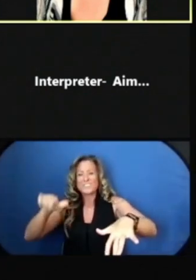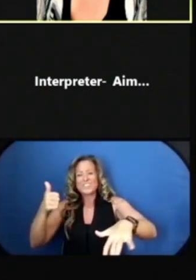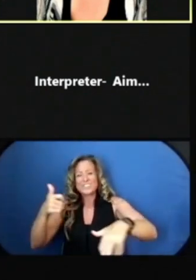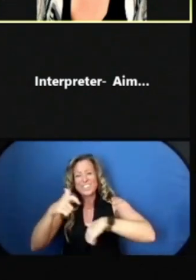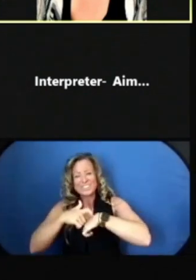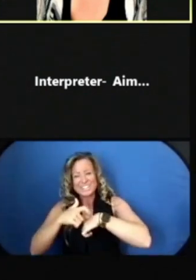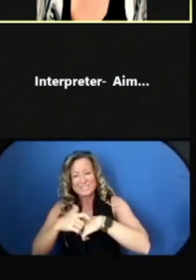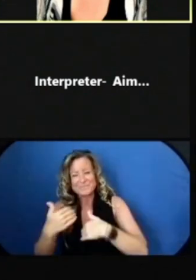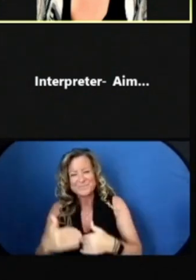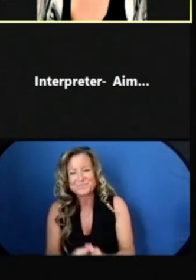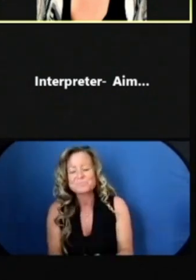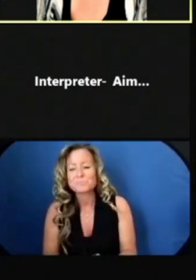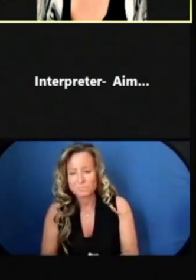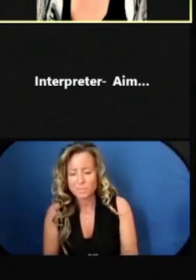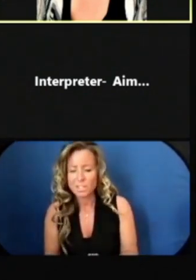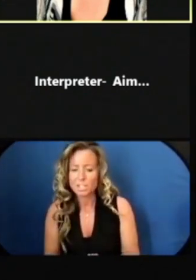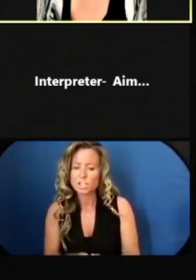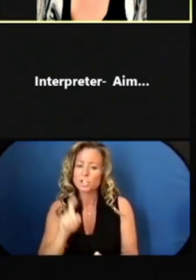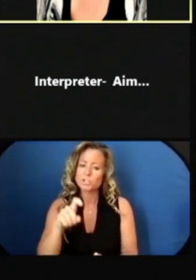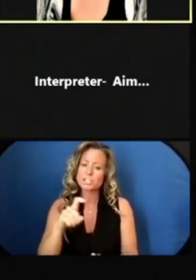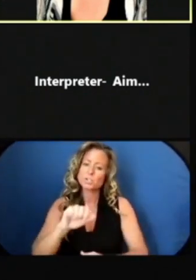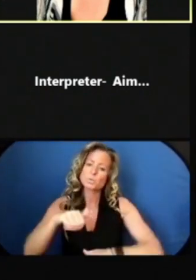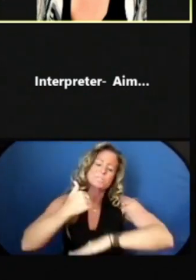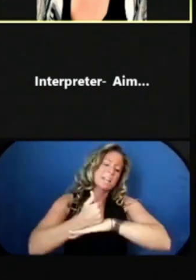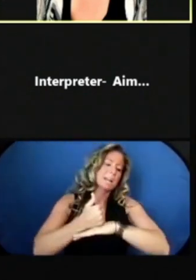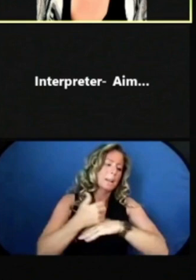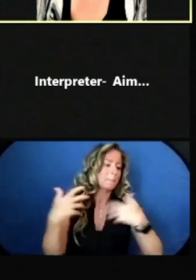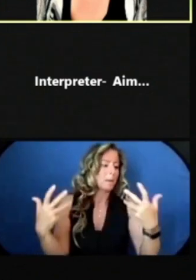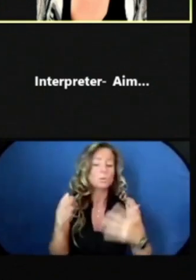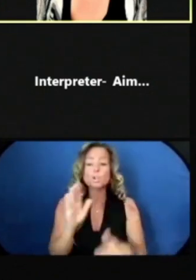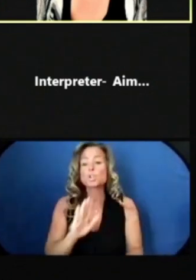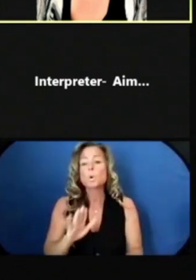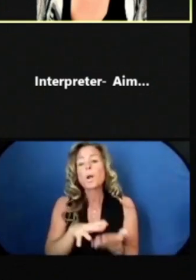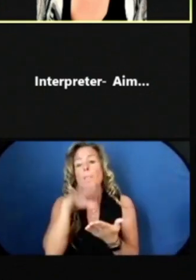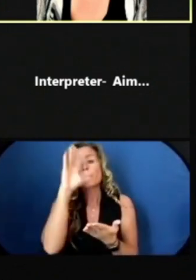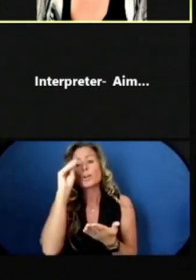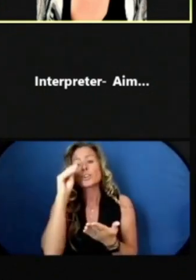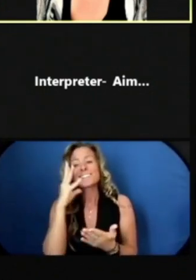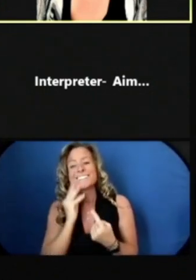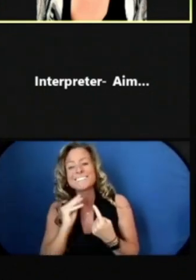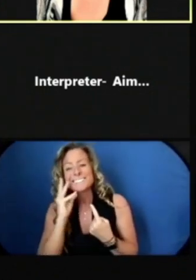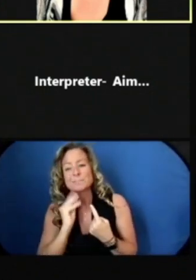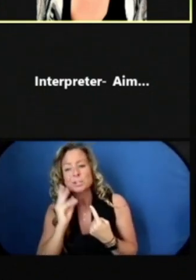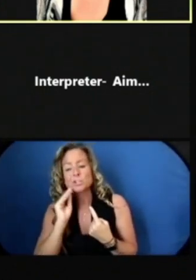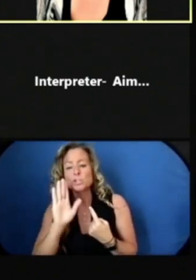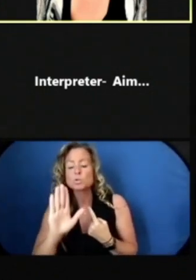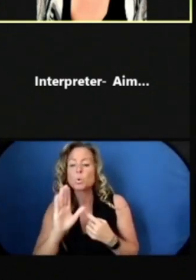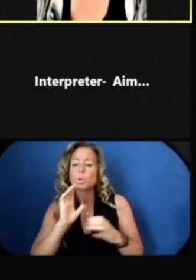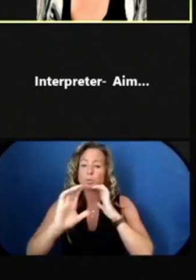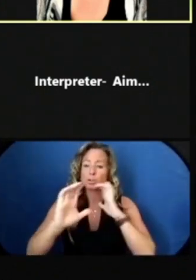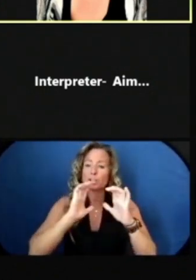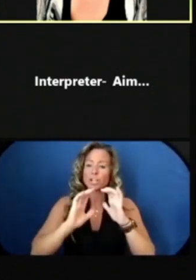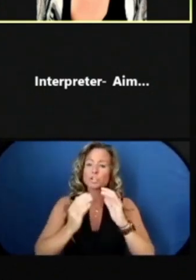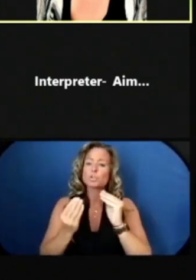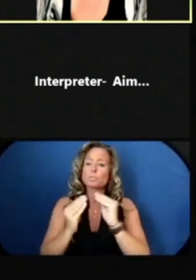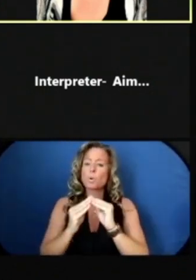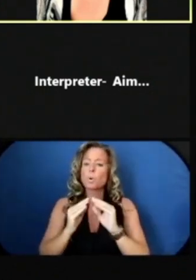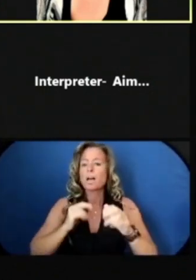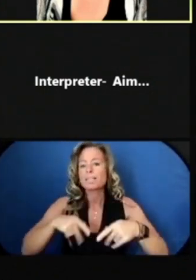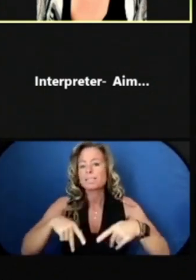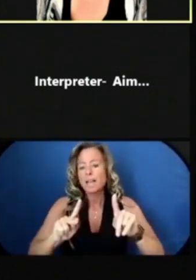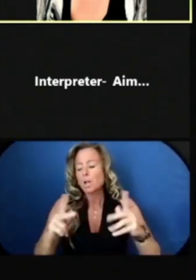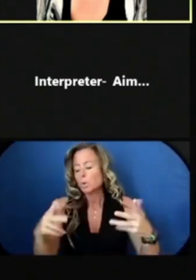time. So you need to design your learning experience or your communication to allow